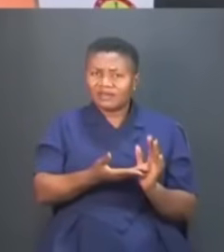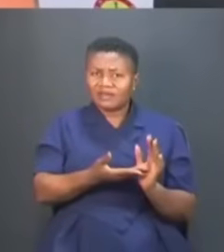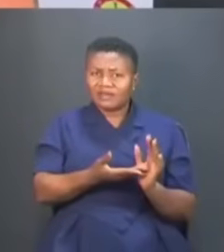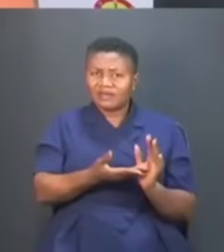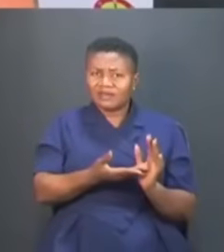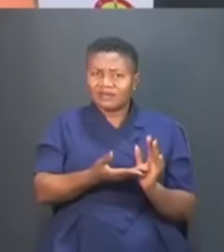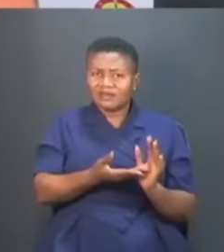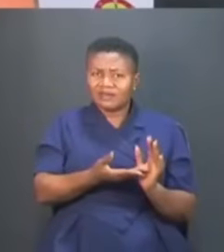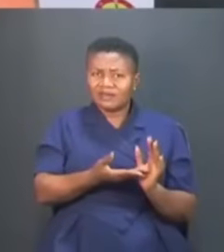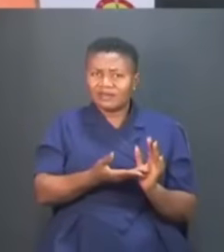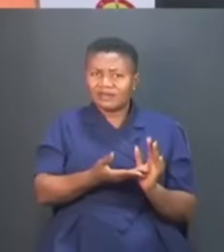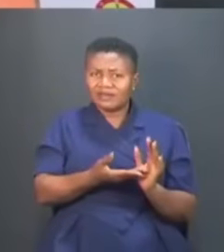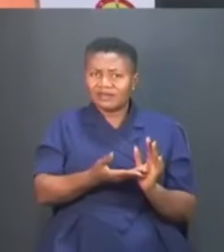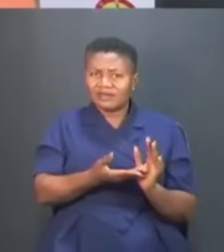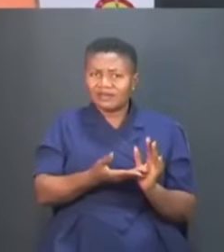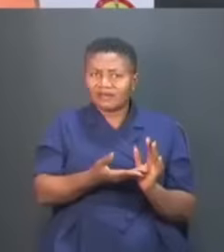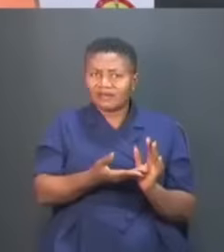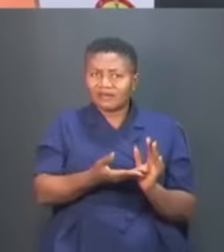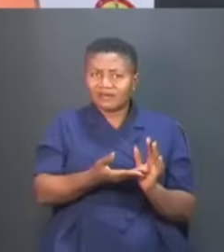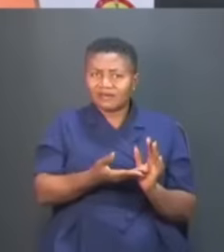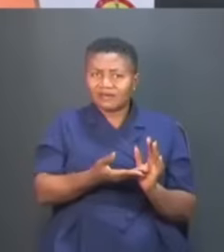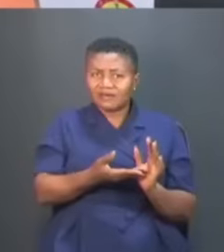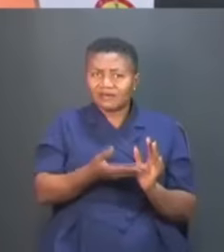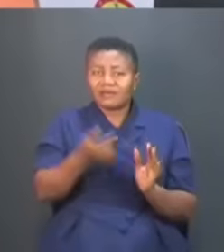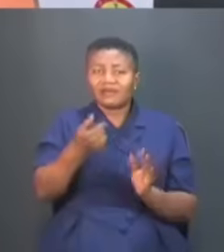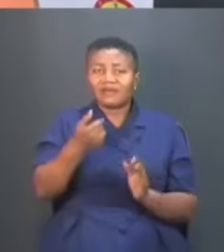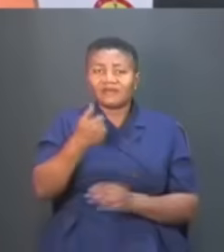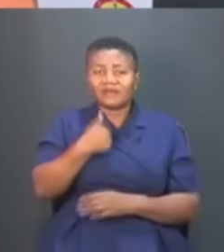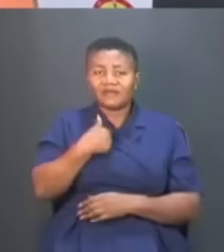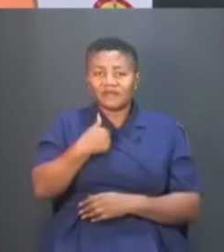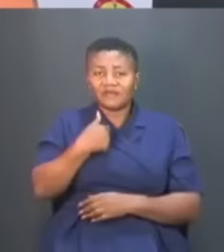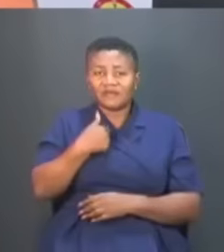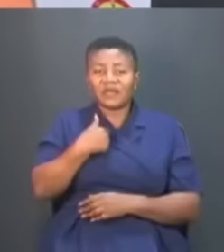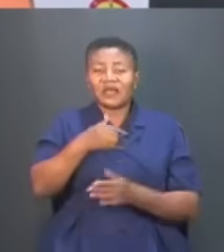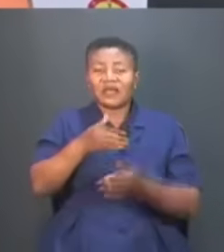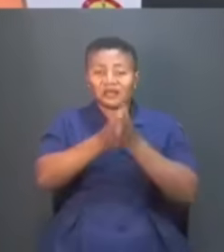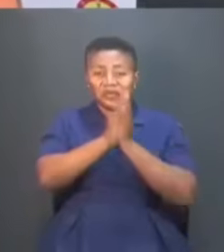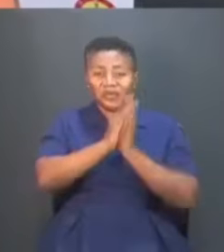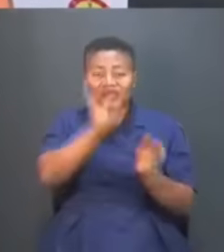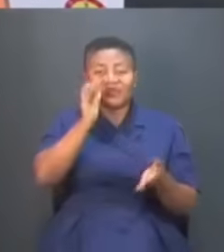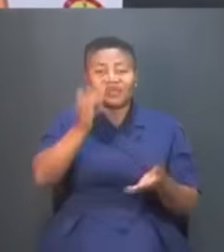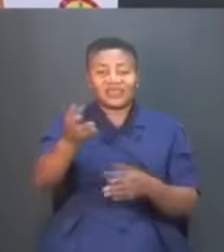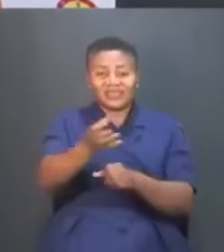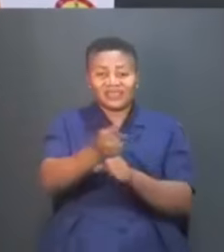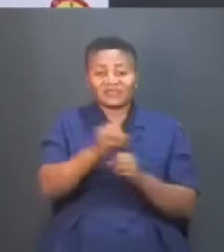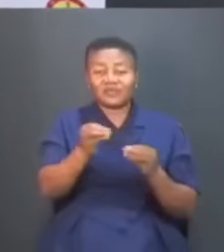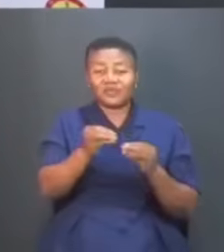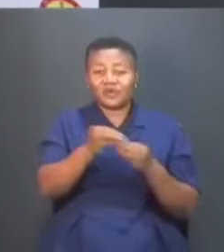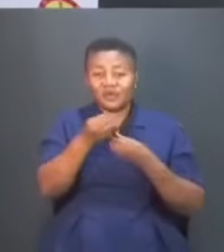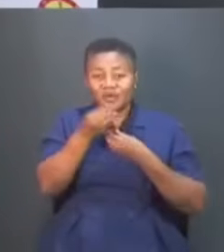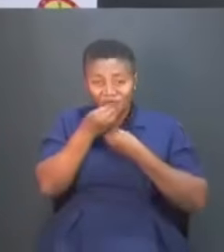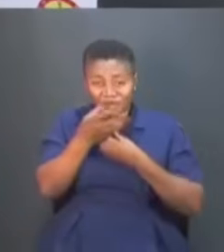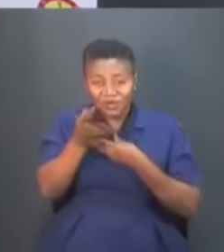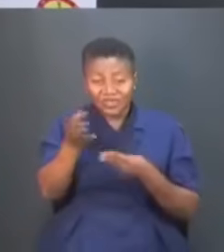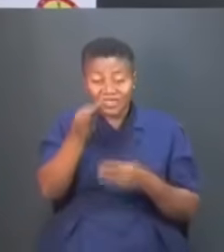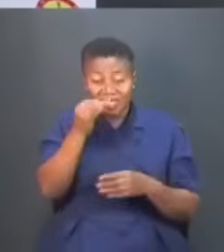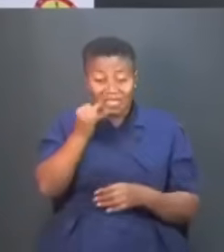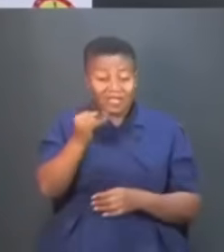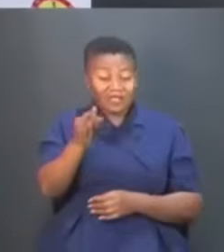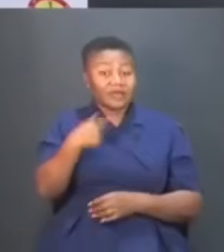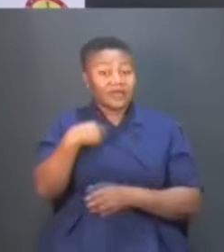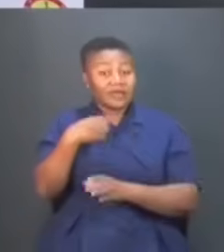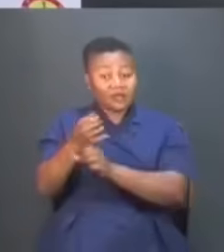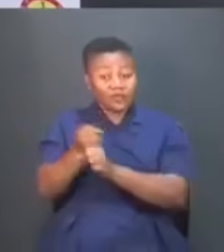Speaker, I am certain that you receive further instructions. Very well. Should I receive a further instructions?